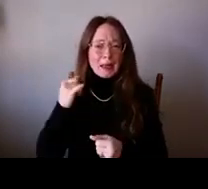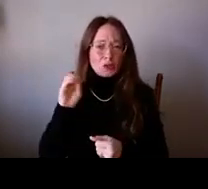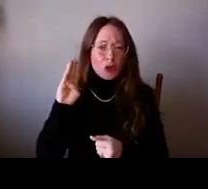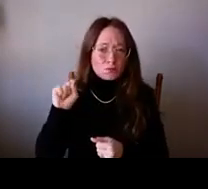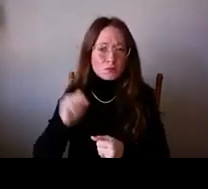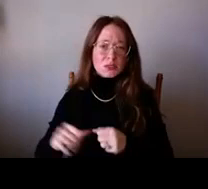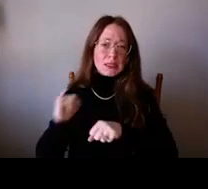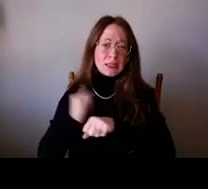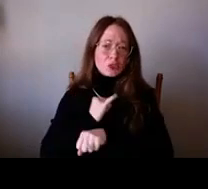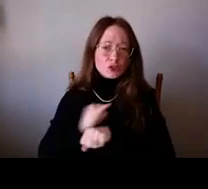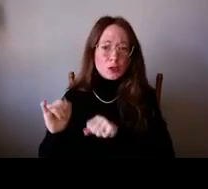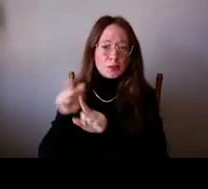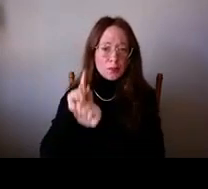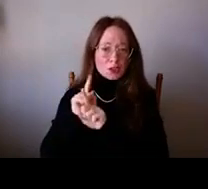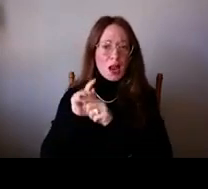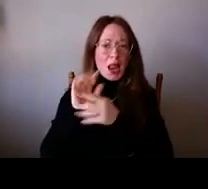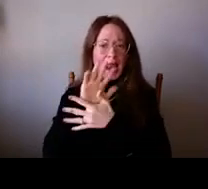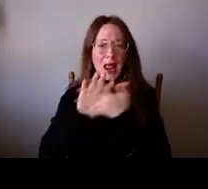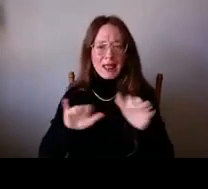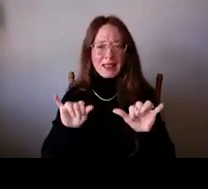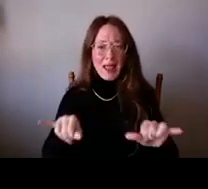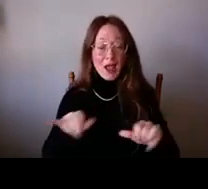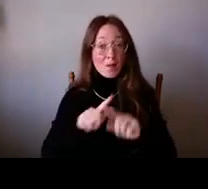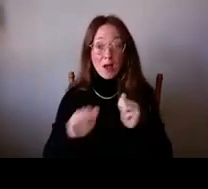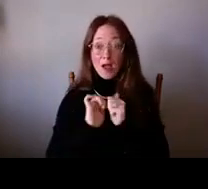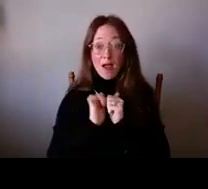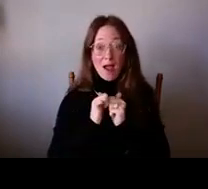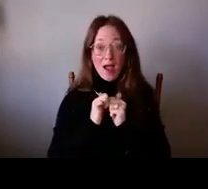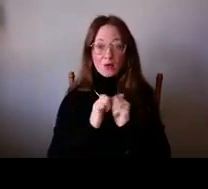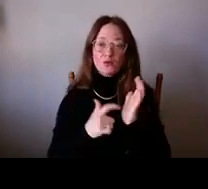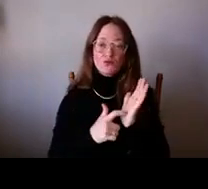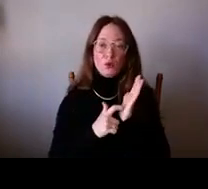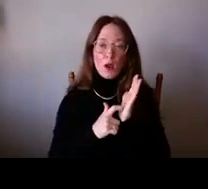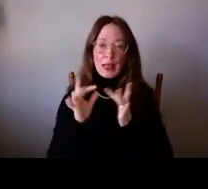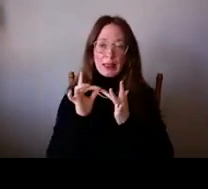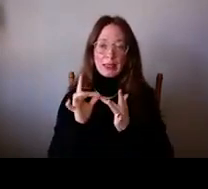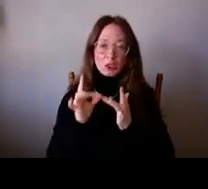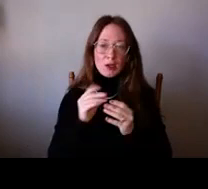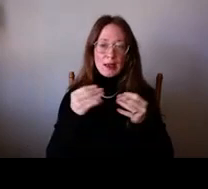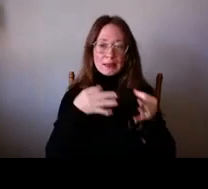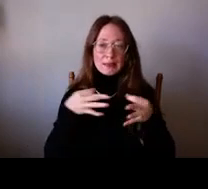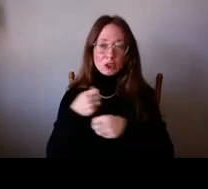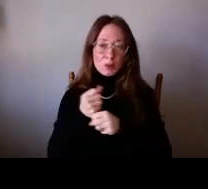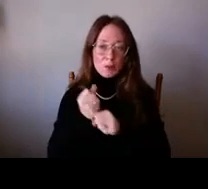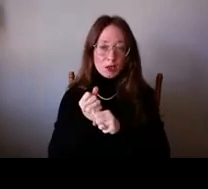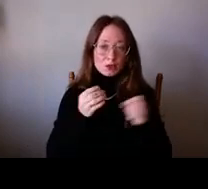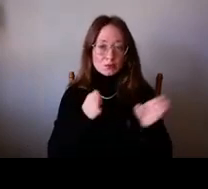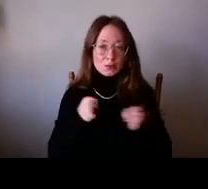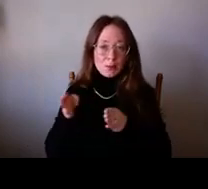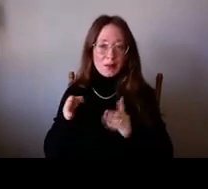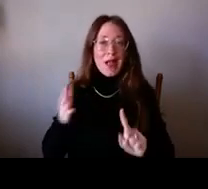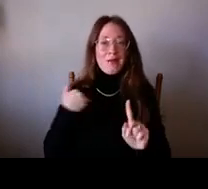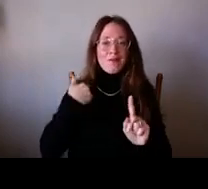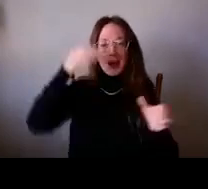forth. But in order to do so, this requires that leadership and decision makers have the knowledge, the data, and